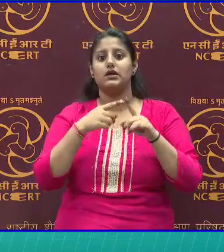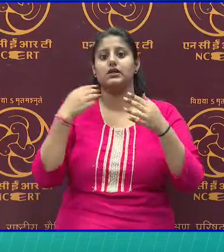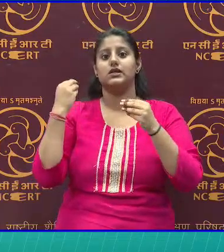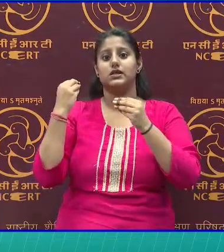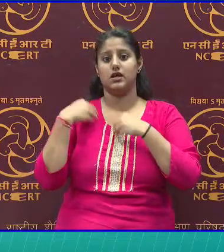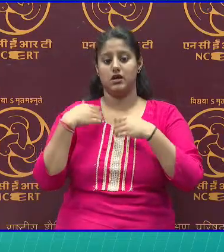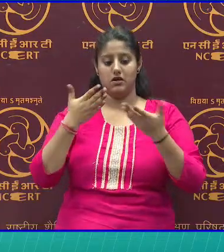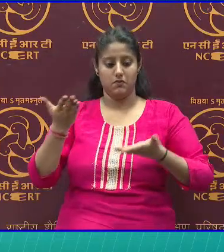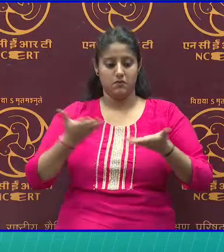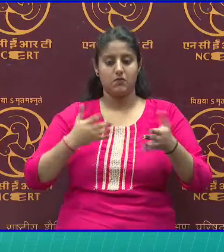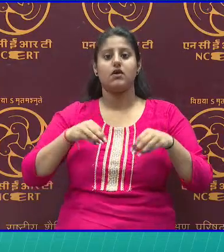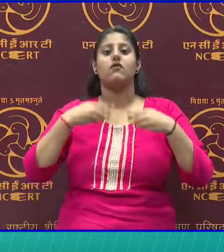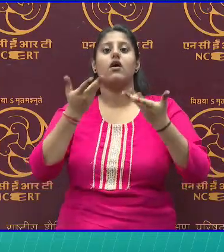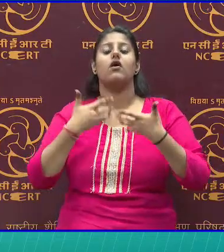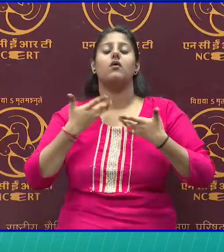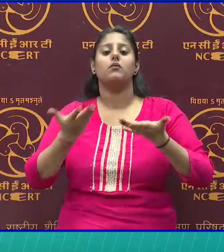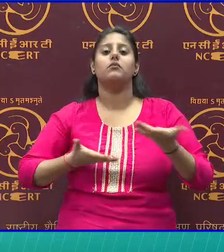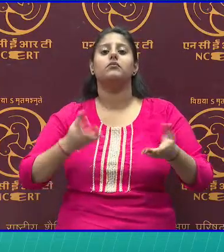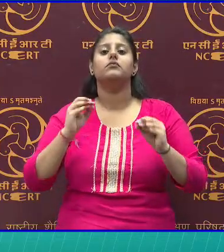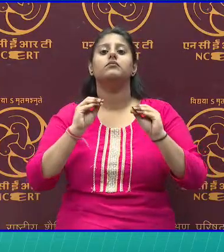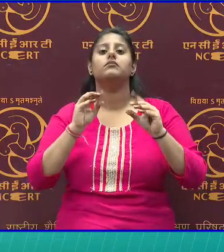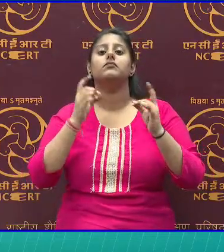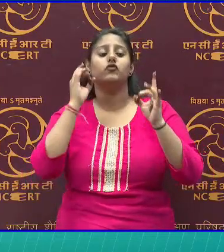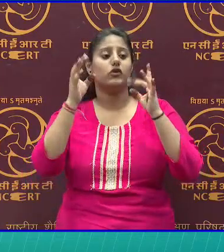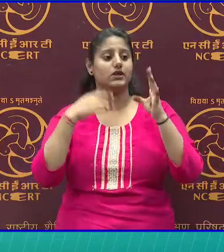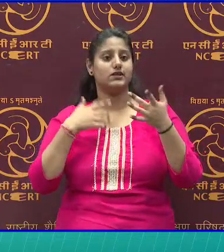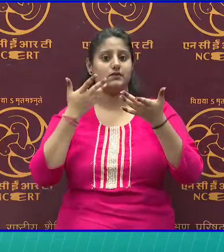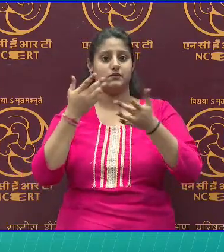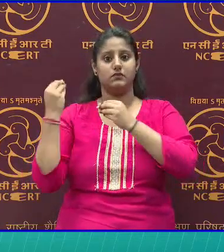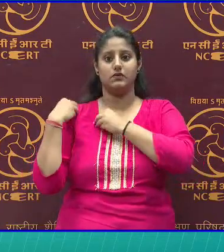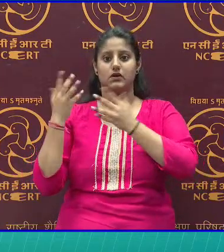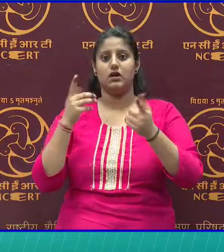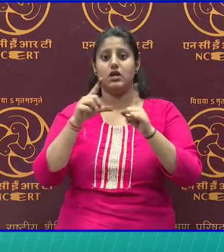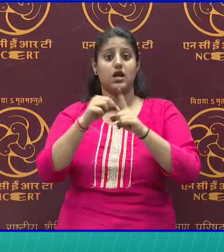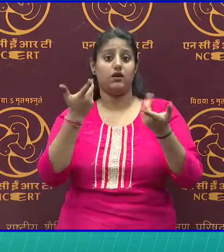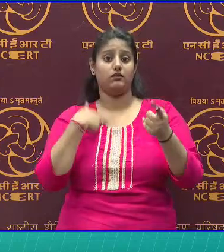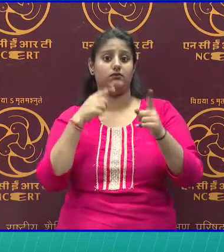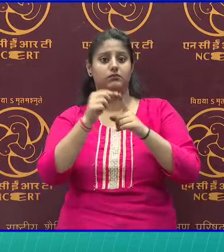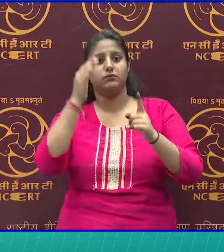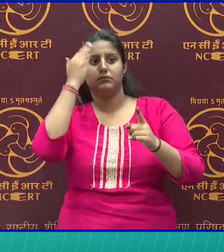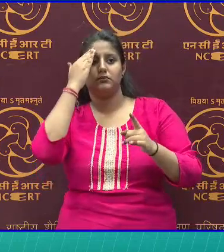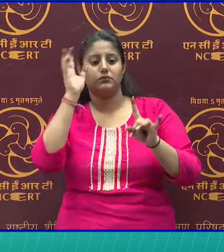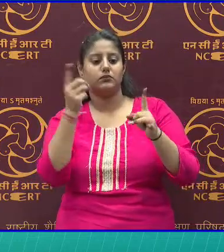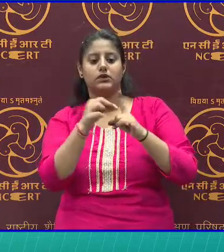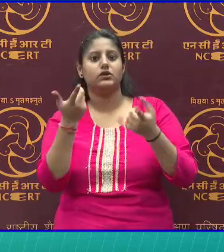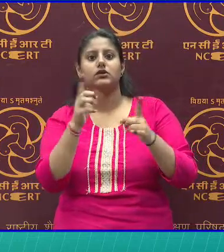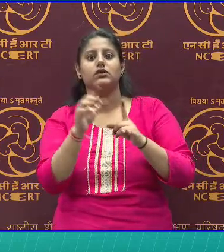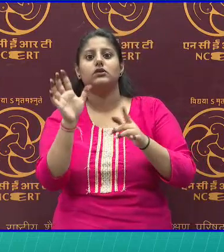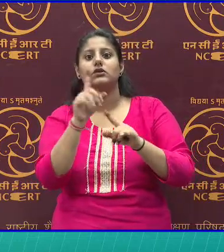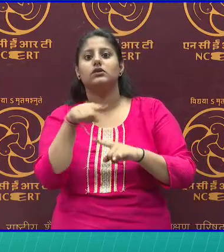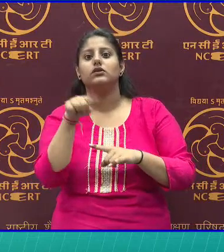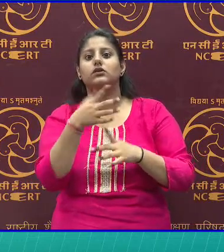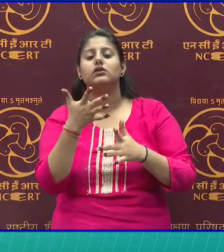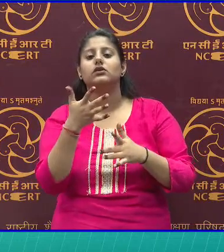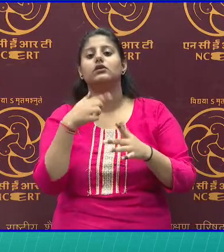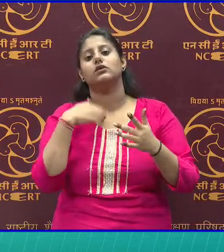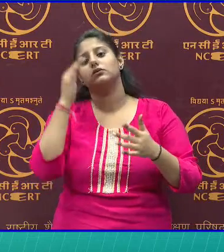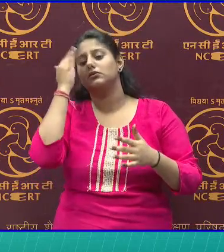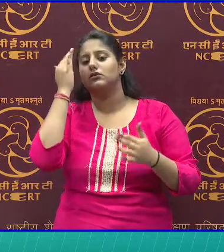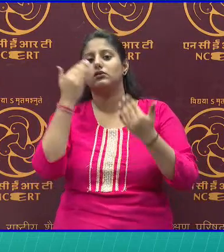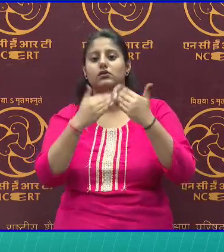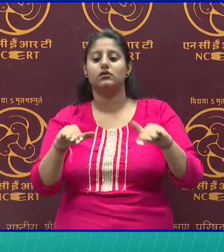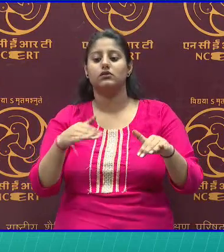behavior towards it. In fact, we have given certain do's and don'ts in the forest as well. What should be a responsible behavior of a child in